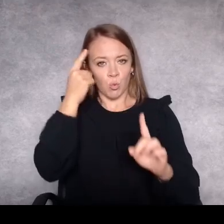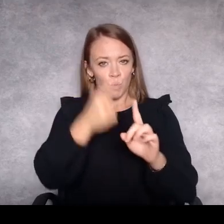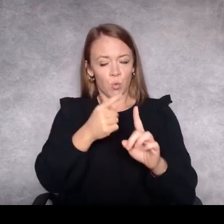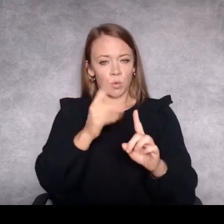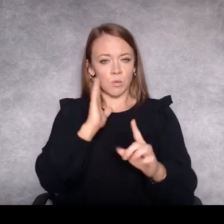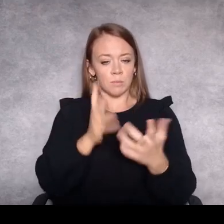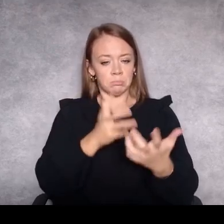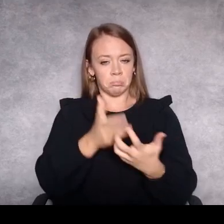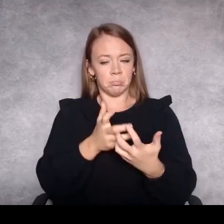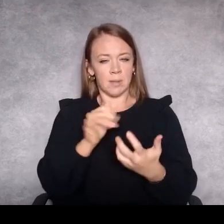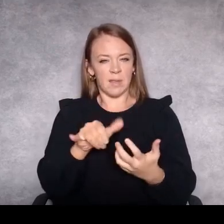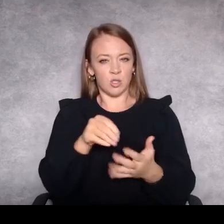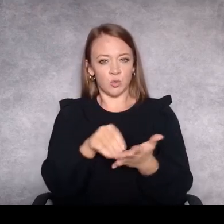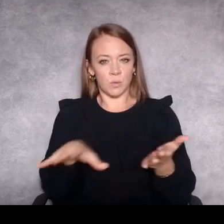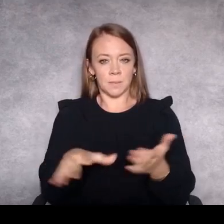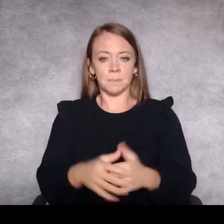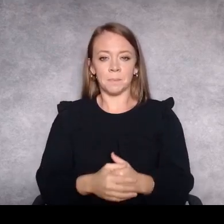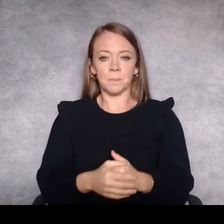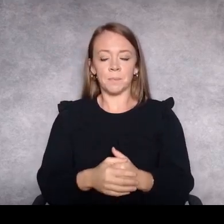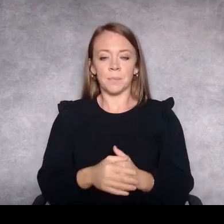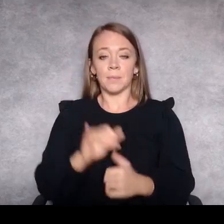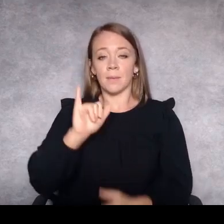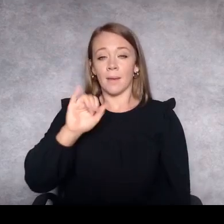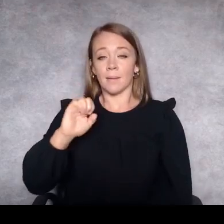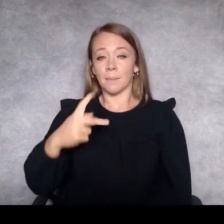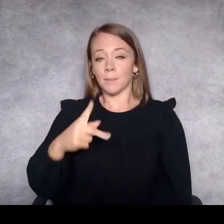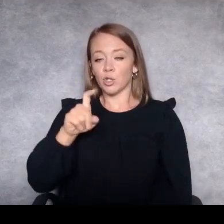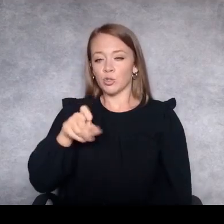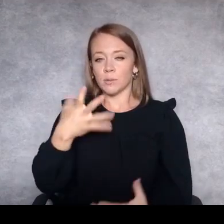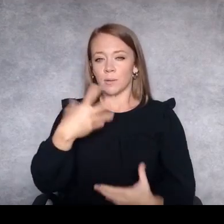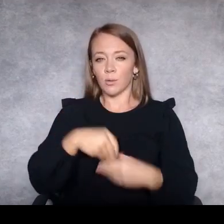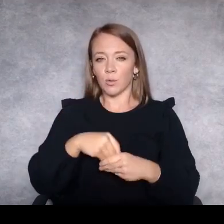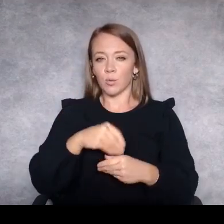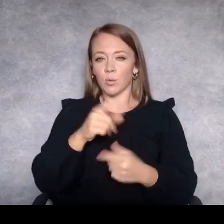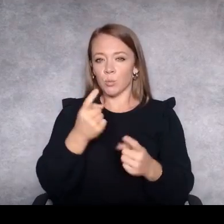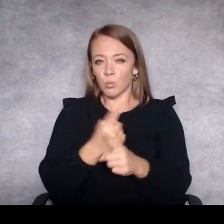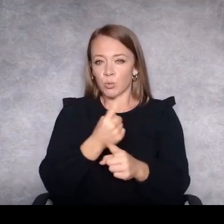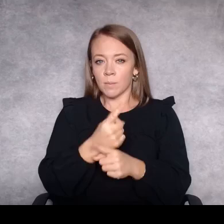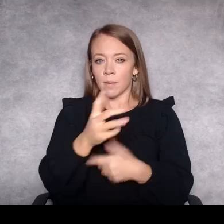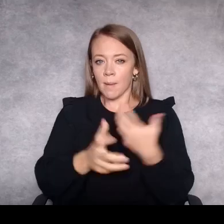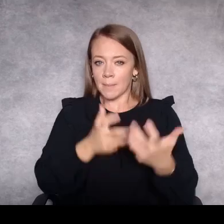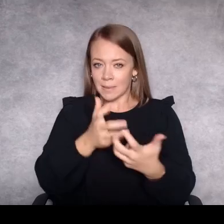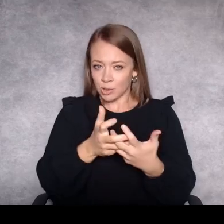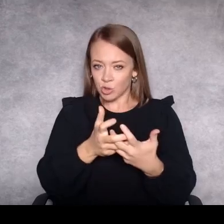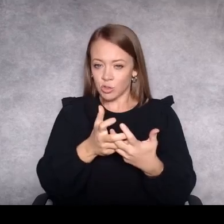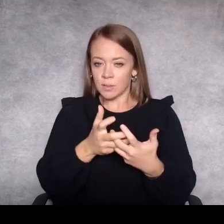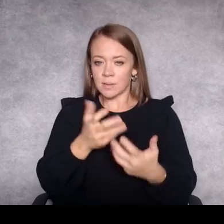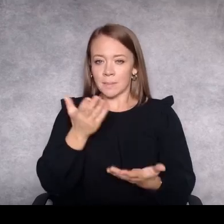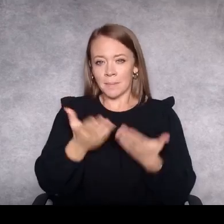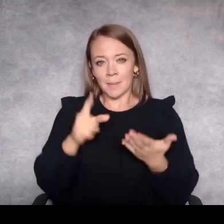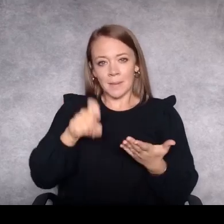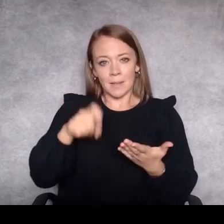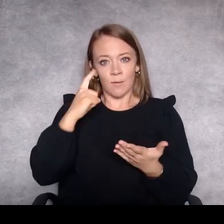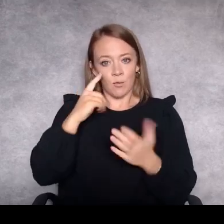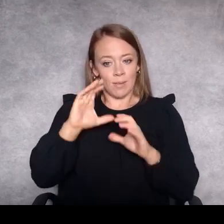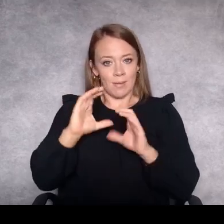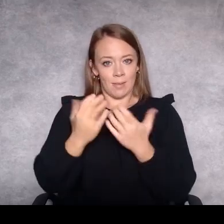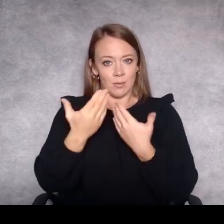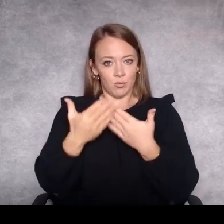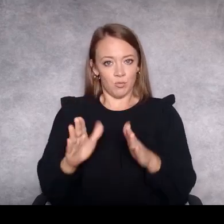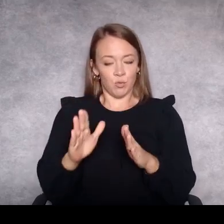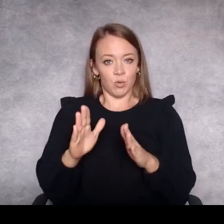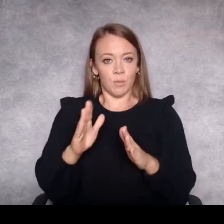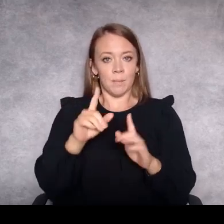that are appropriate for the student. The IEP should include appropriate accommodations that may be needed